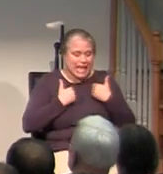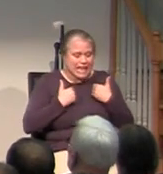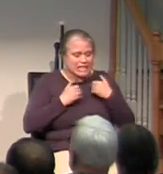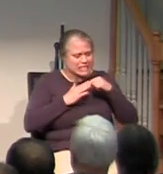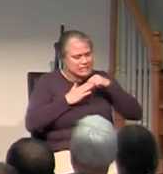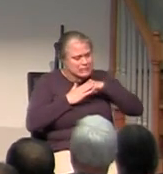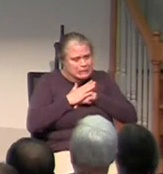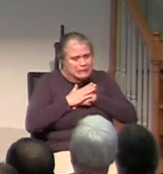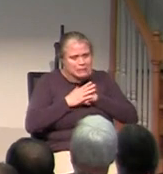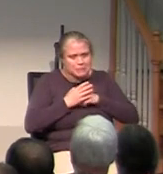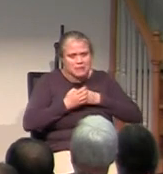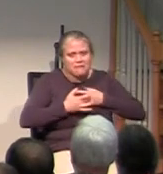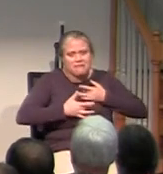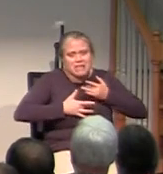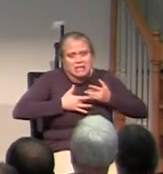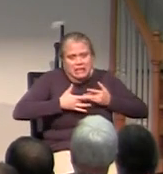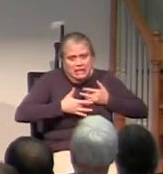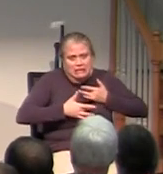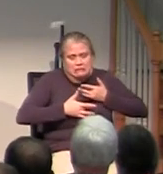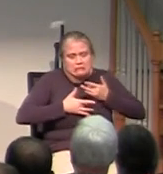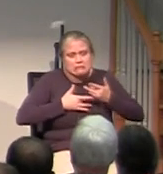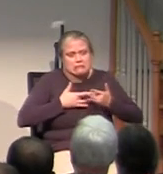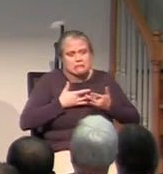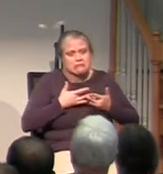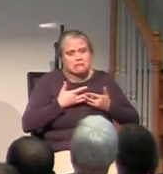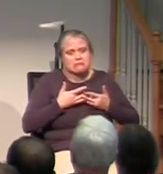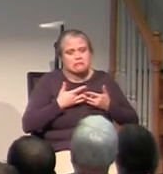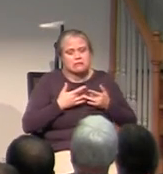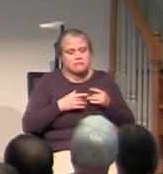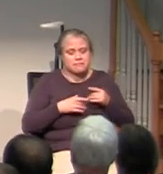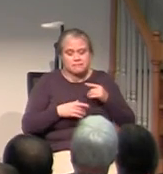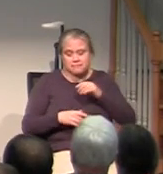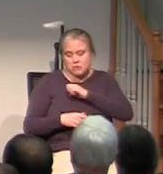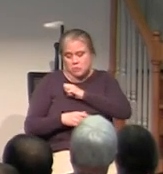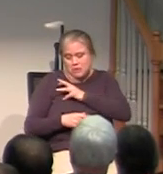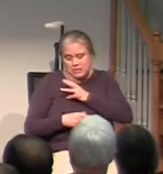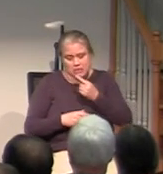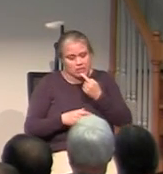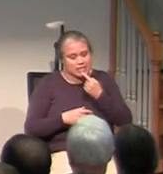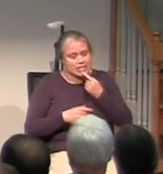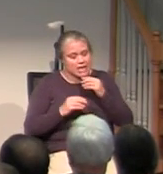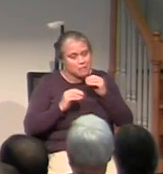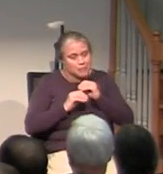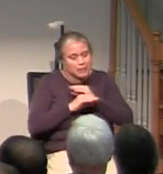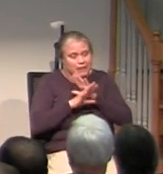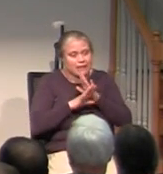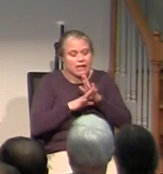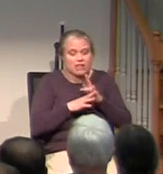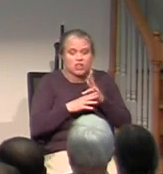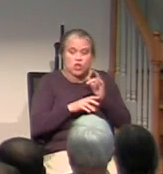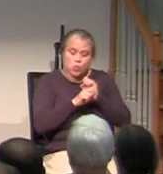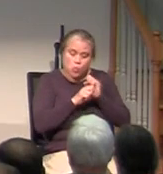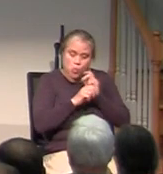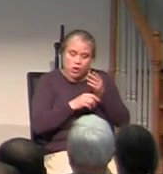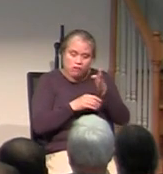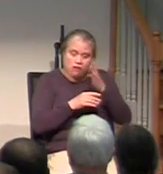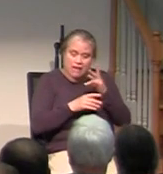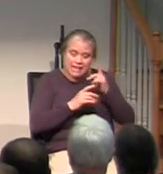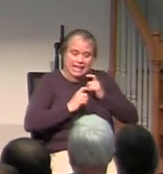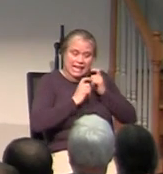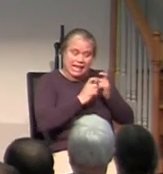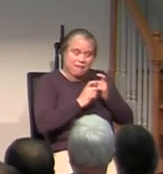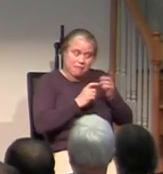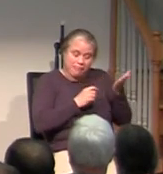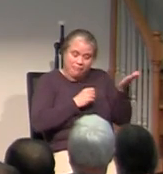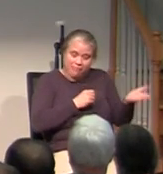about what was happening. She says, "I told them plainly that the position and work God gave me at that conference was